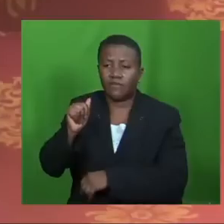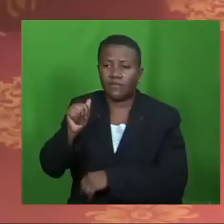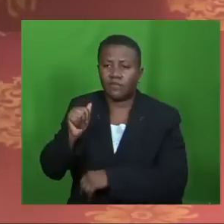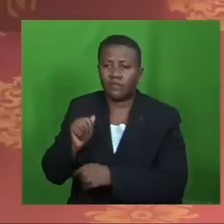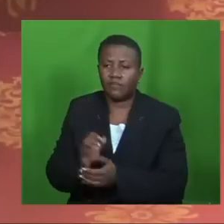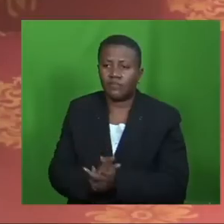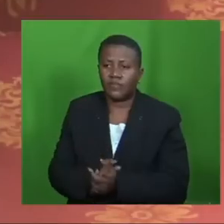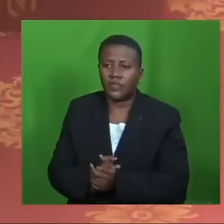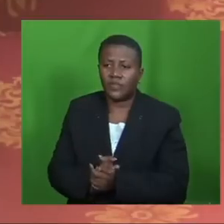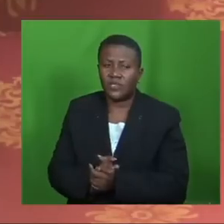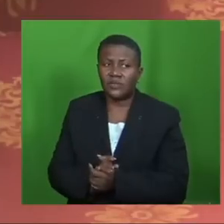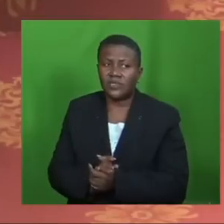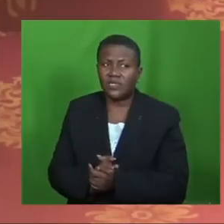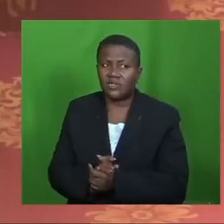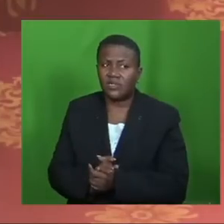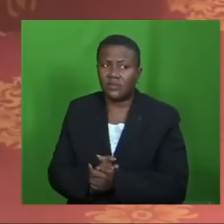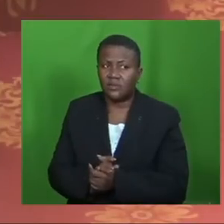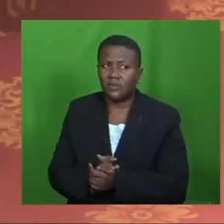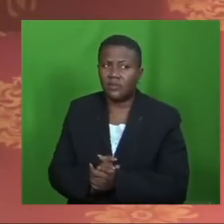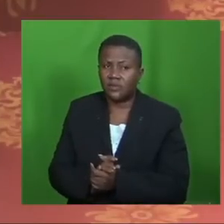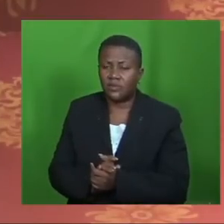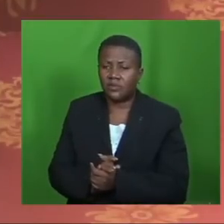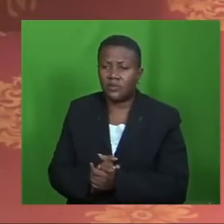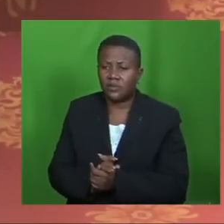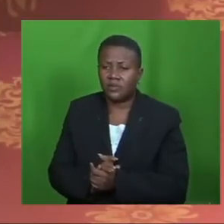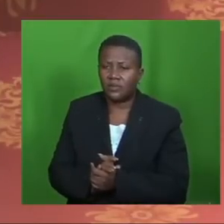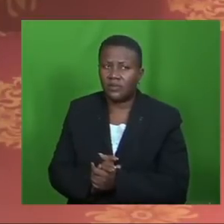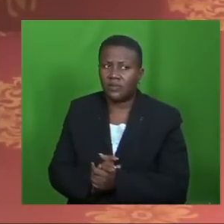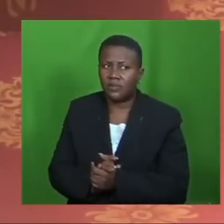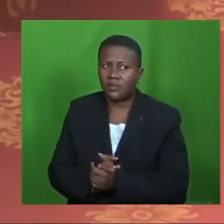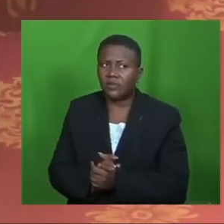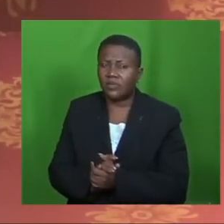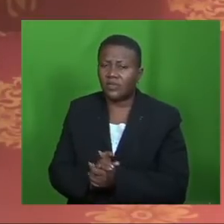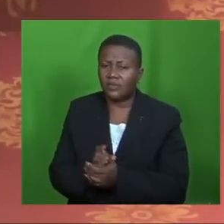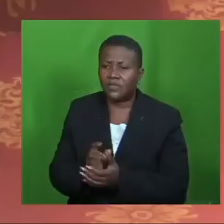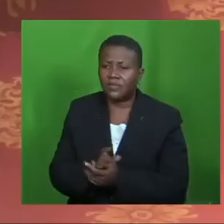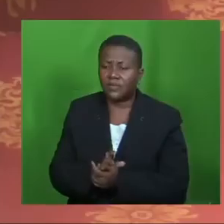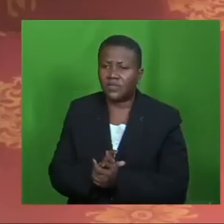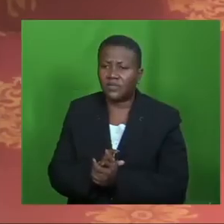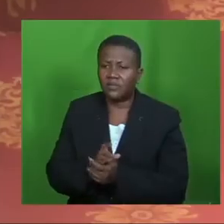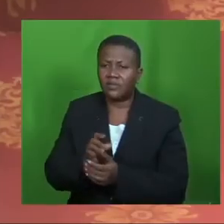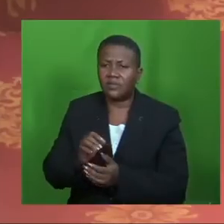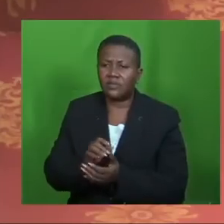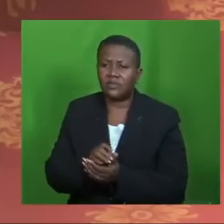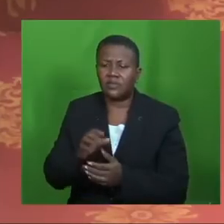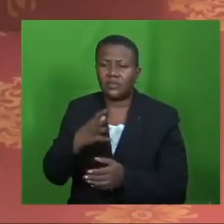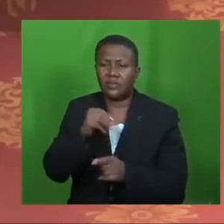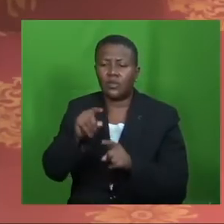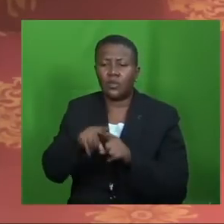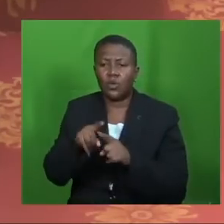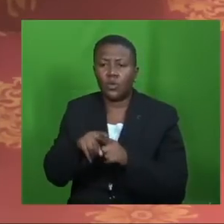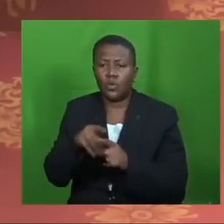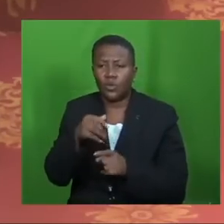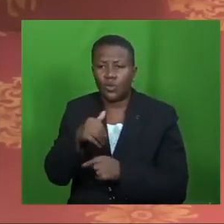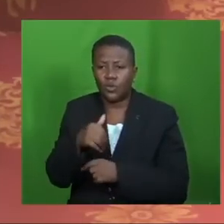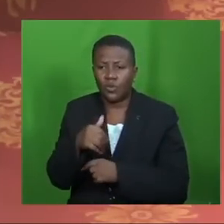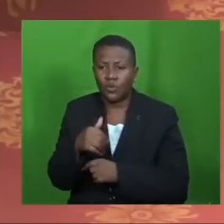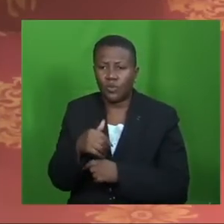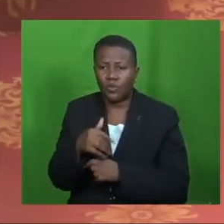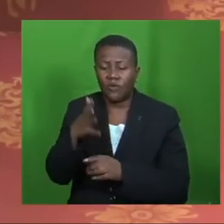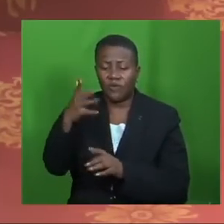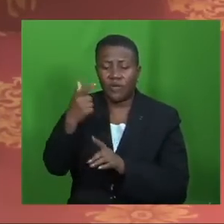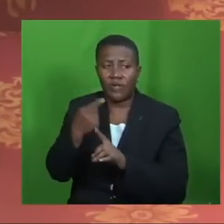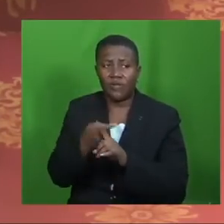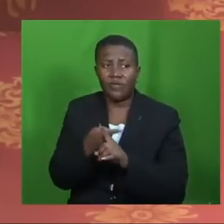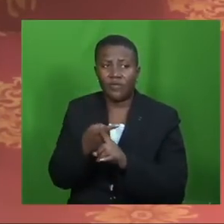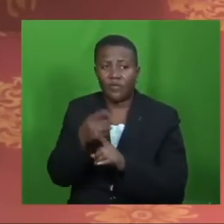Dhabi. Prior to the pre-tournament camp in Abu Dhabi, the head coach of the Black Stars named a provisional 55-man